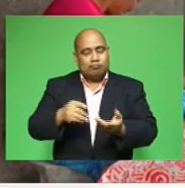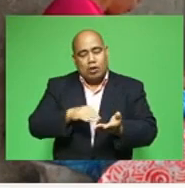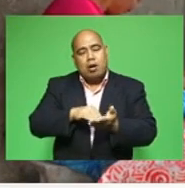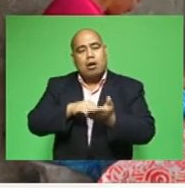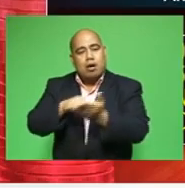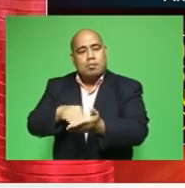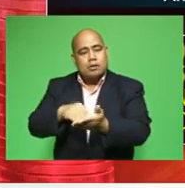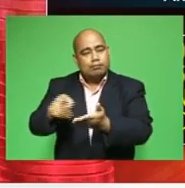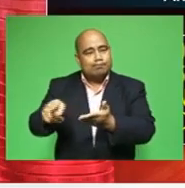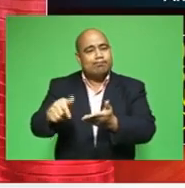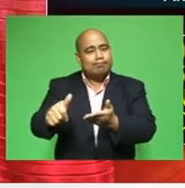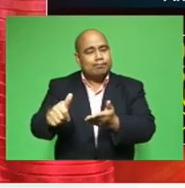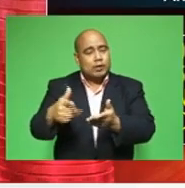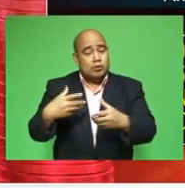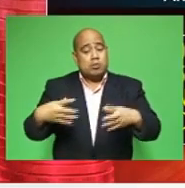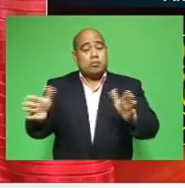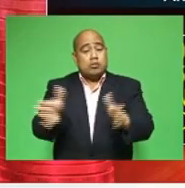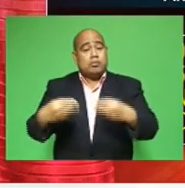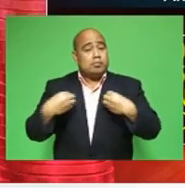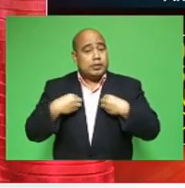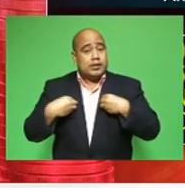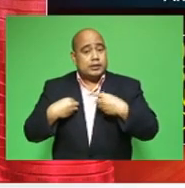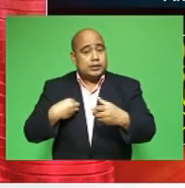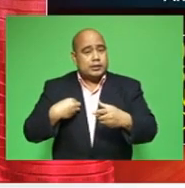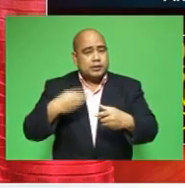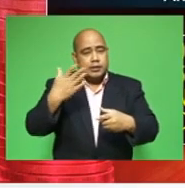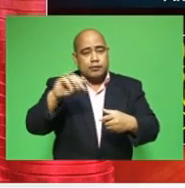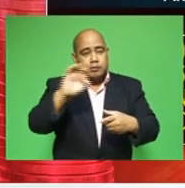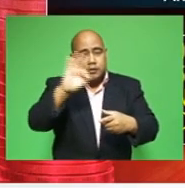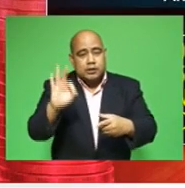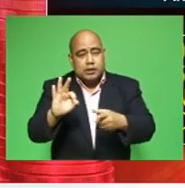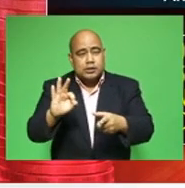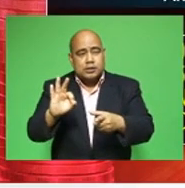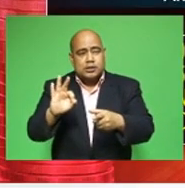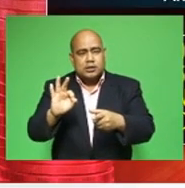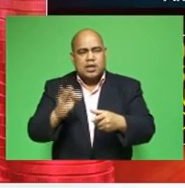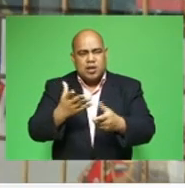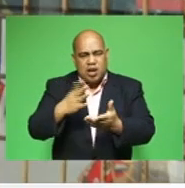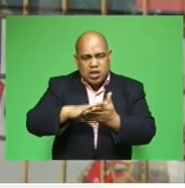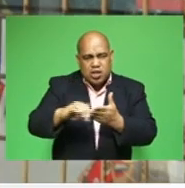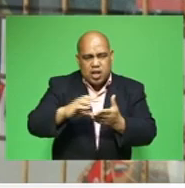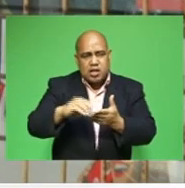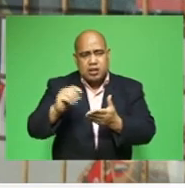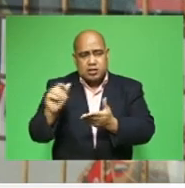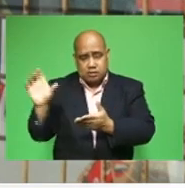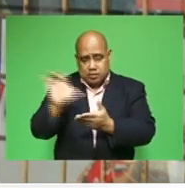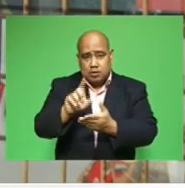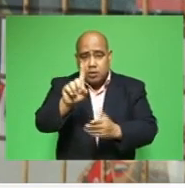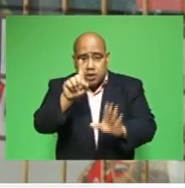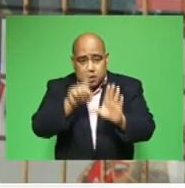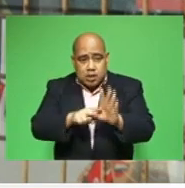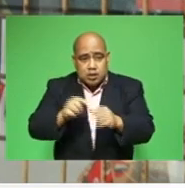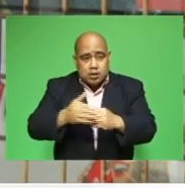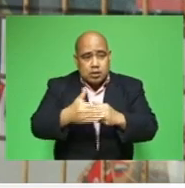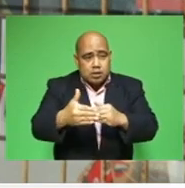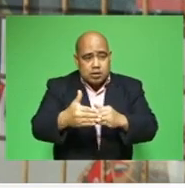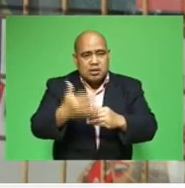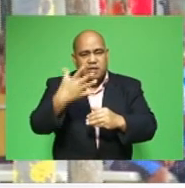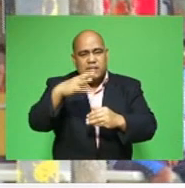annual gross revenue of $50,000 can get a loan of $7,000 at a concessional rate of